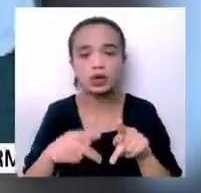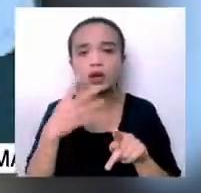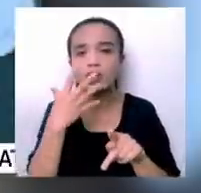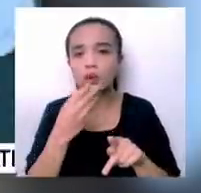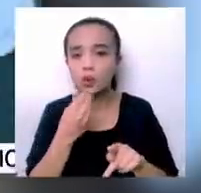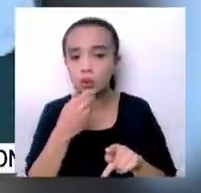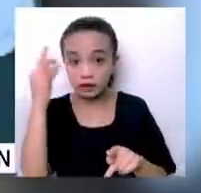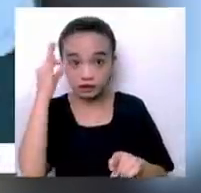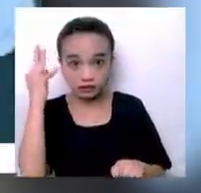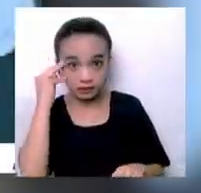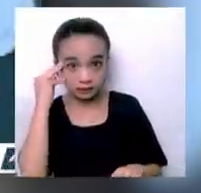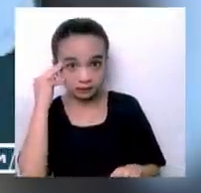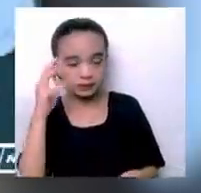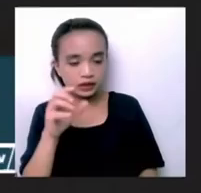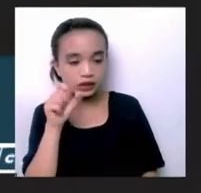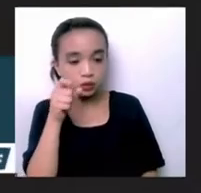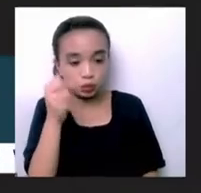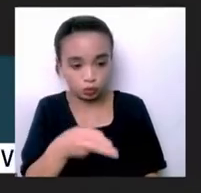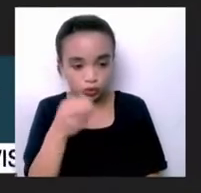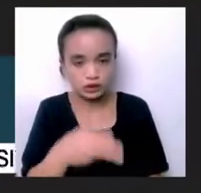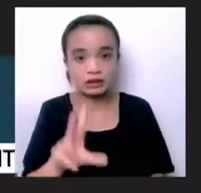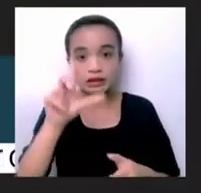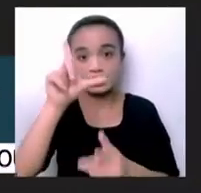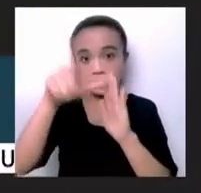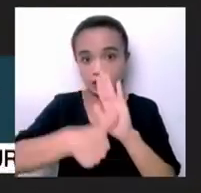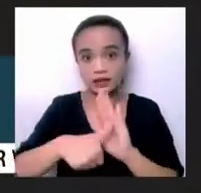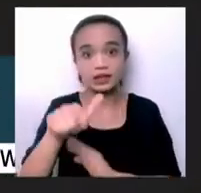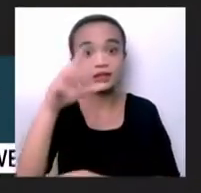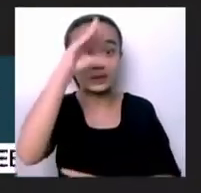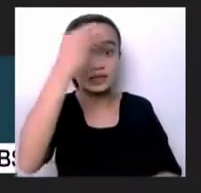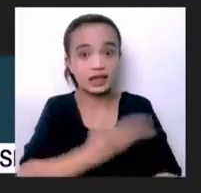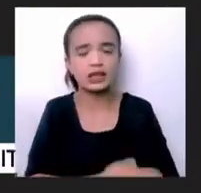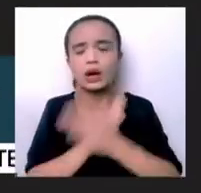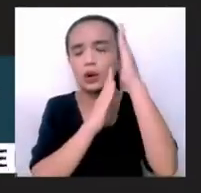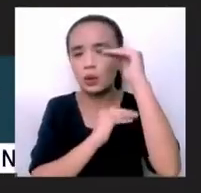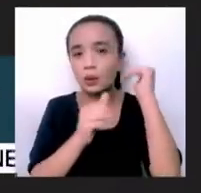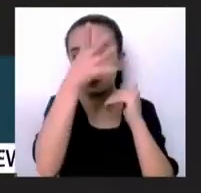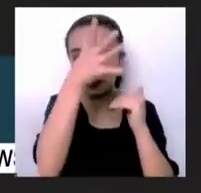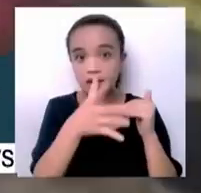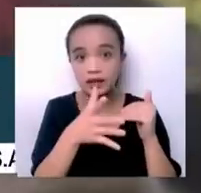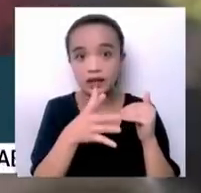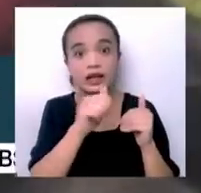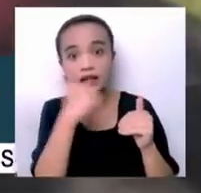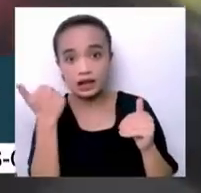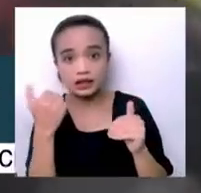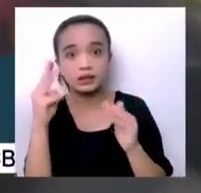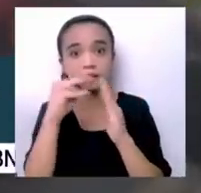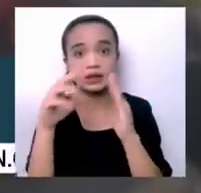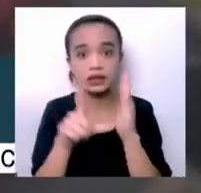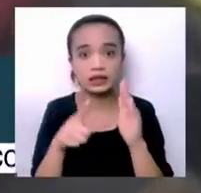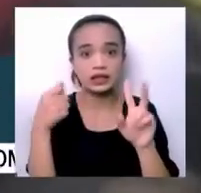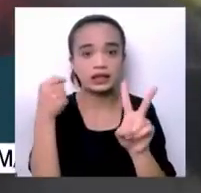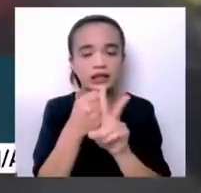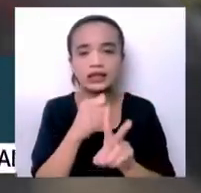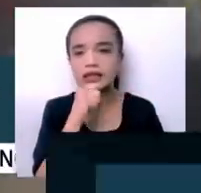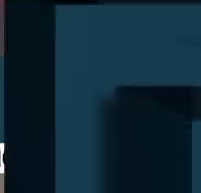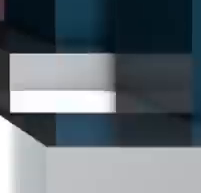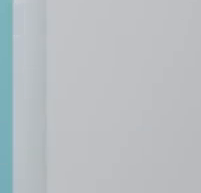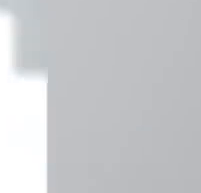Ferdinand Marcos Sr. 36 years later, his son hopes the deaths of his father and other martial law victims were not in vain.